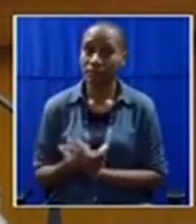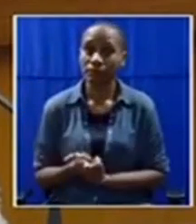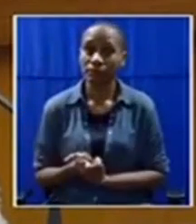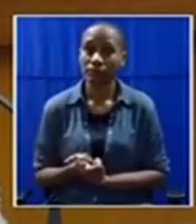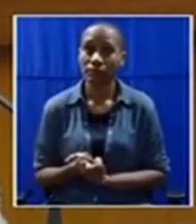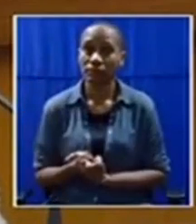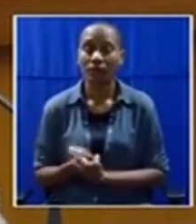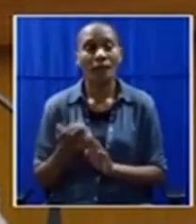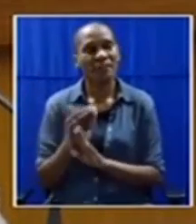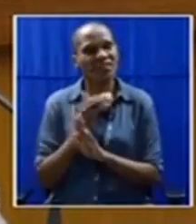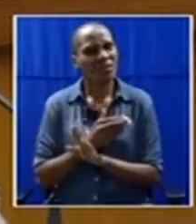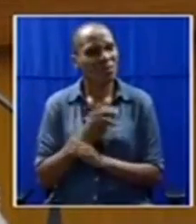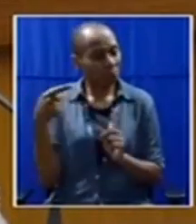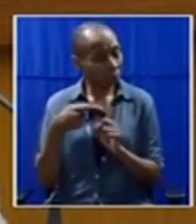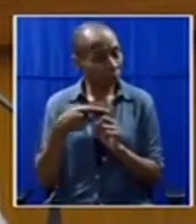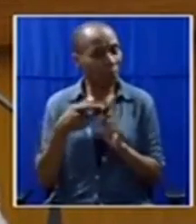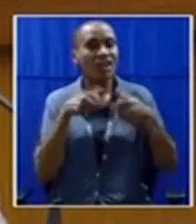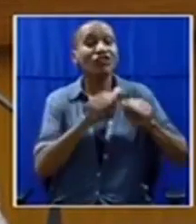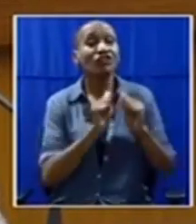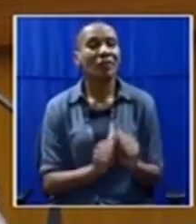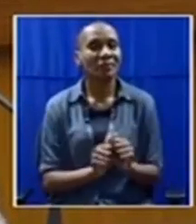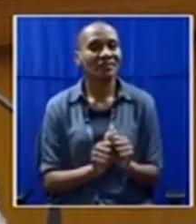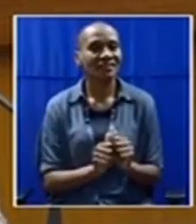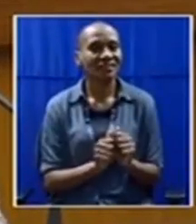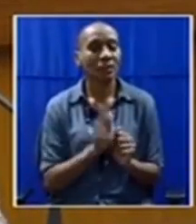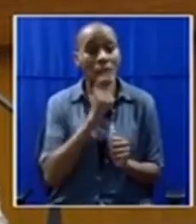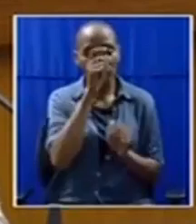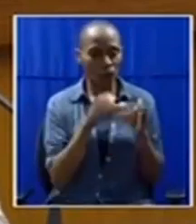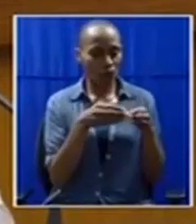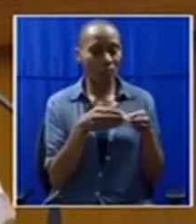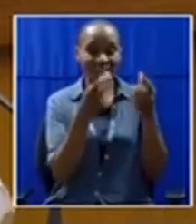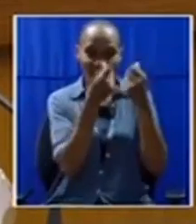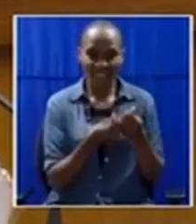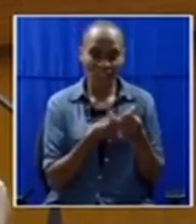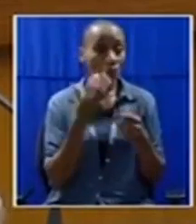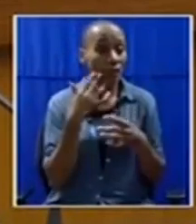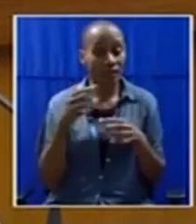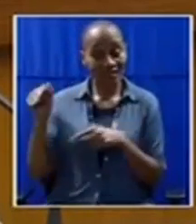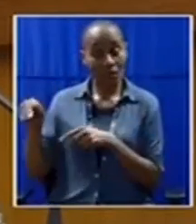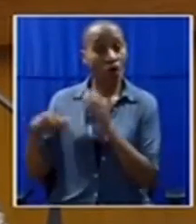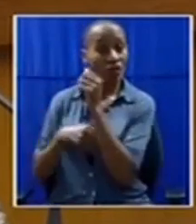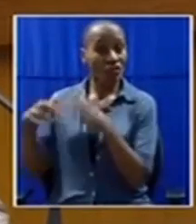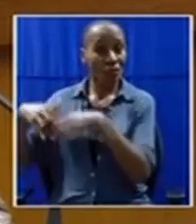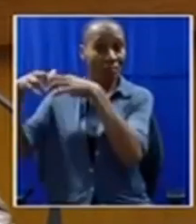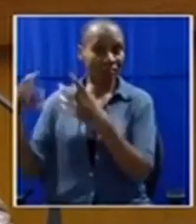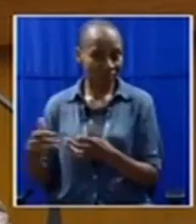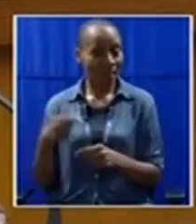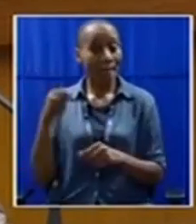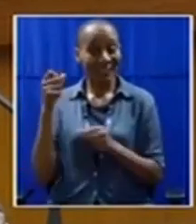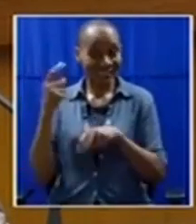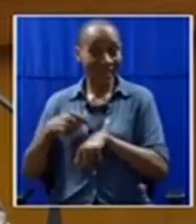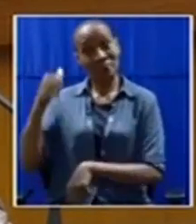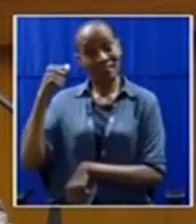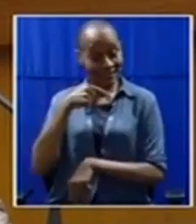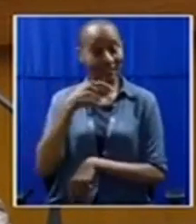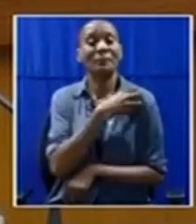a chairperson of the Finance Portfolio Committee when it was formed. And when he was minister, we reminded